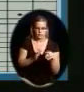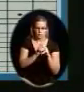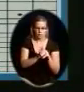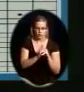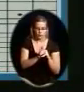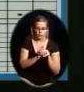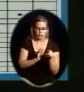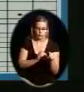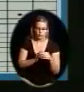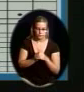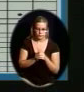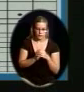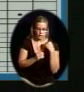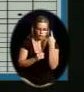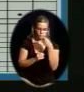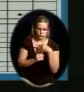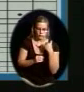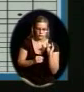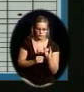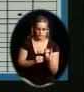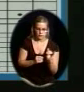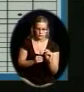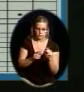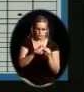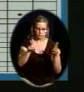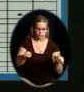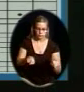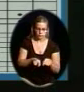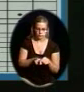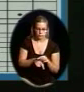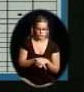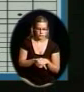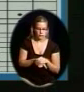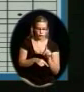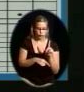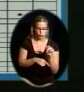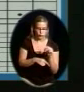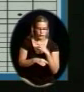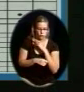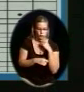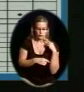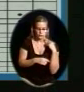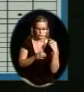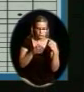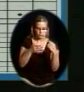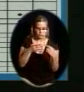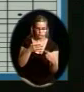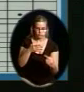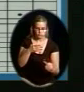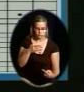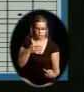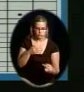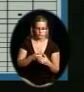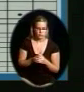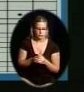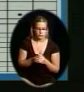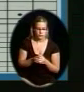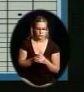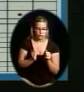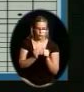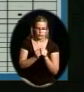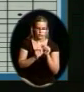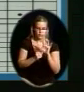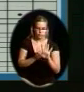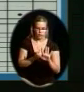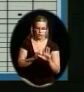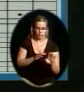this is basically what it looks like as far as risk factors. There are 20 risk factors that were identified that align with the 5 behaviors that go